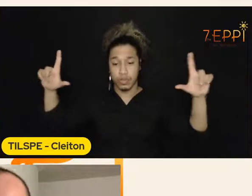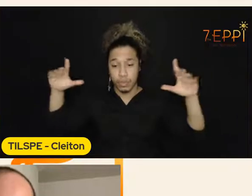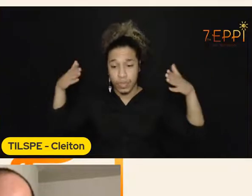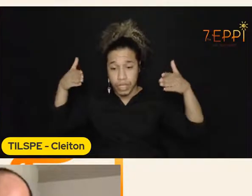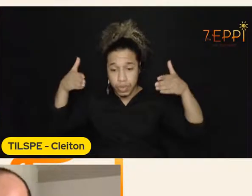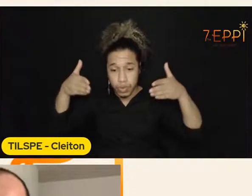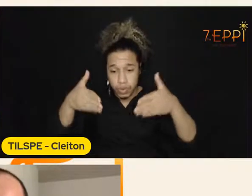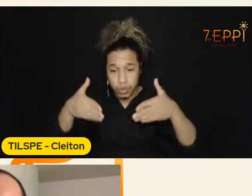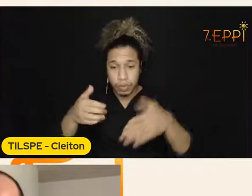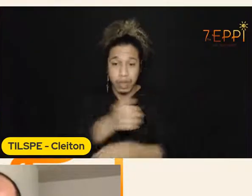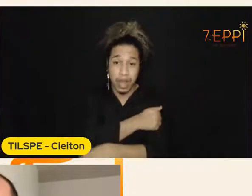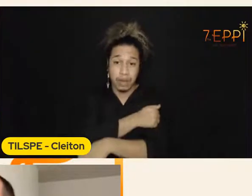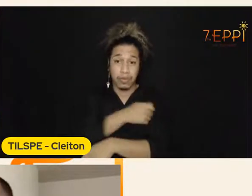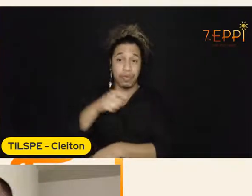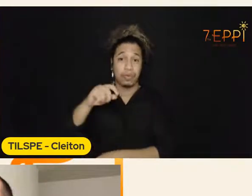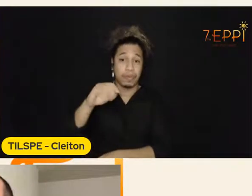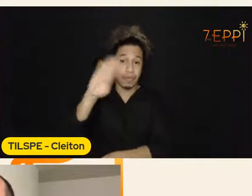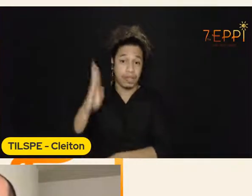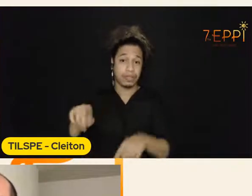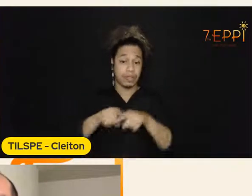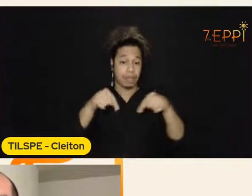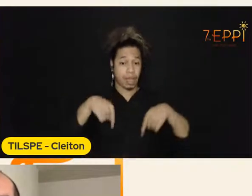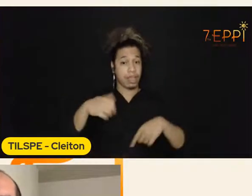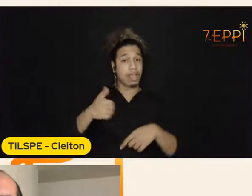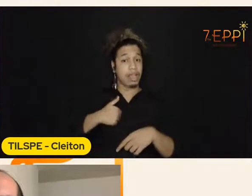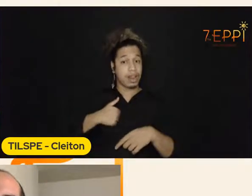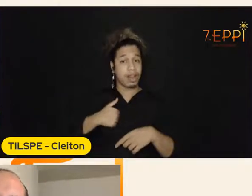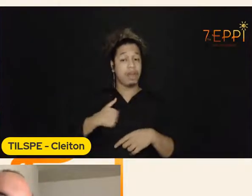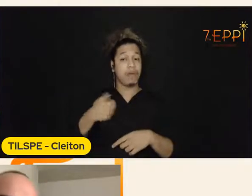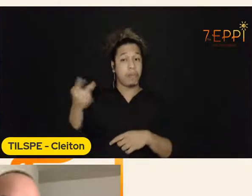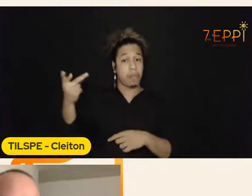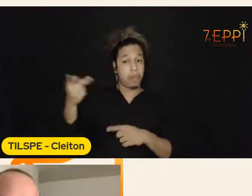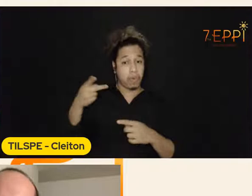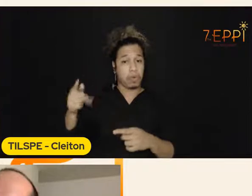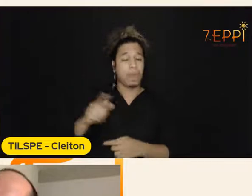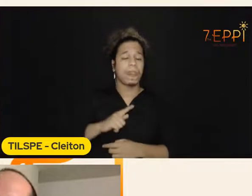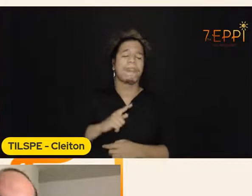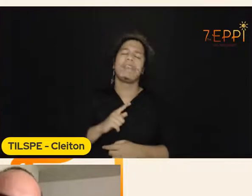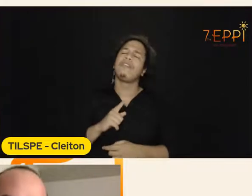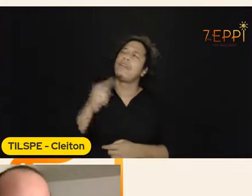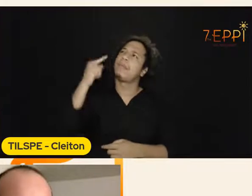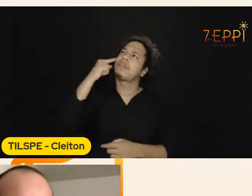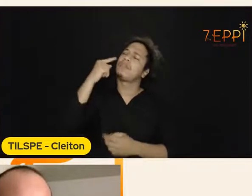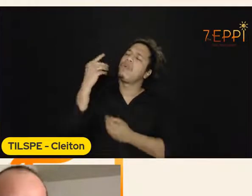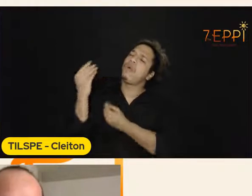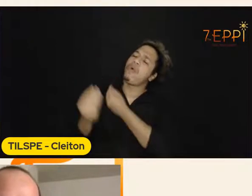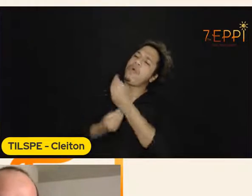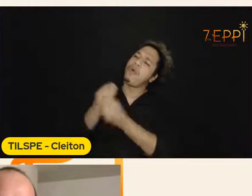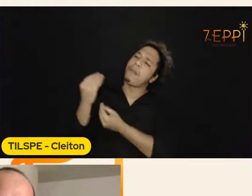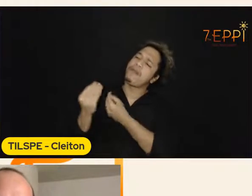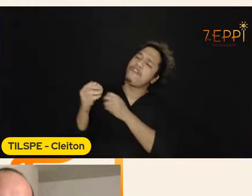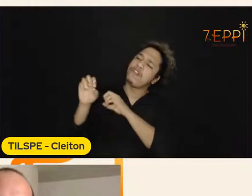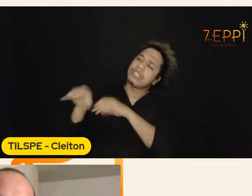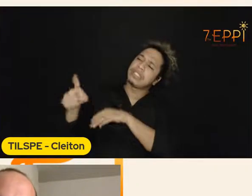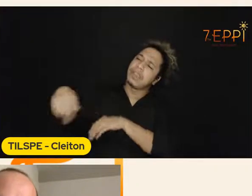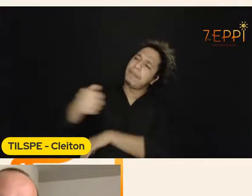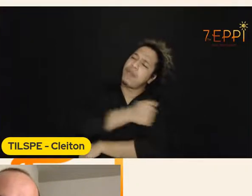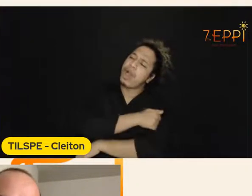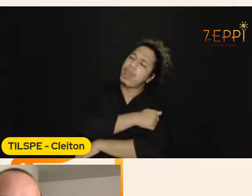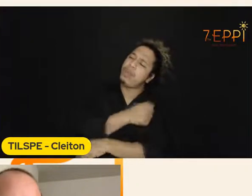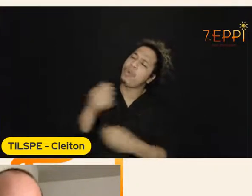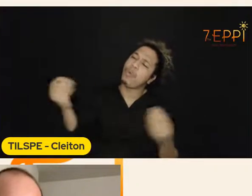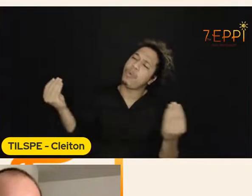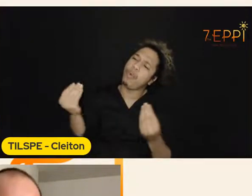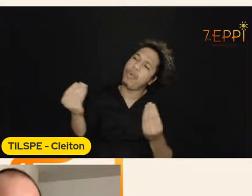in Brazil and here as well. And I say, how can I find a way to teach them? How can I find